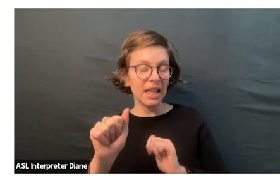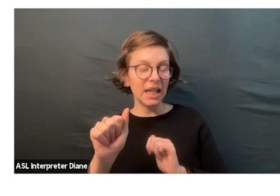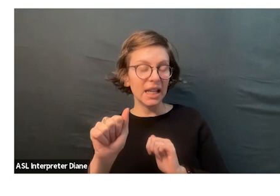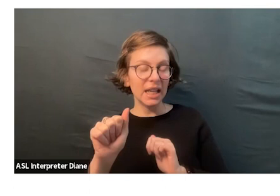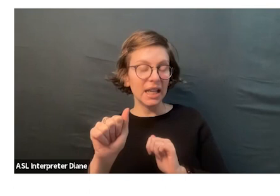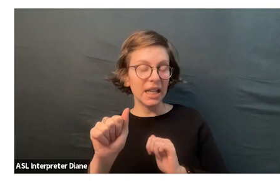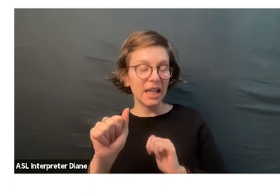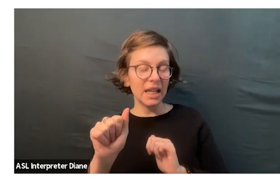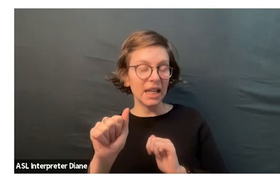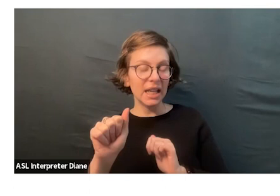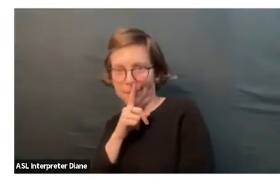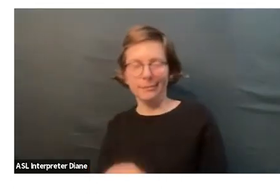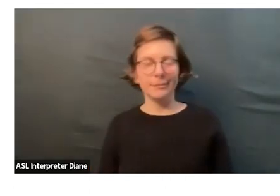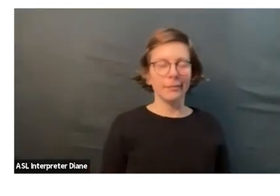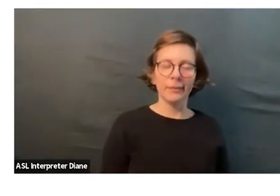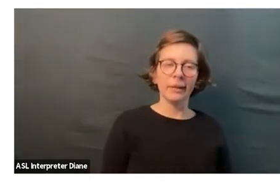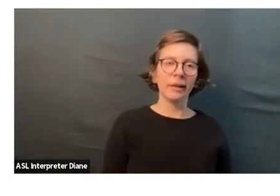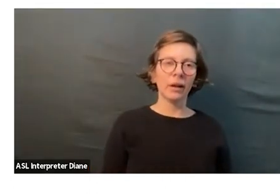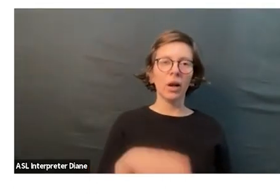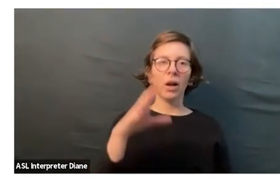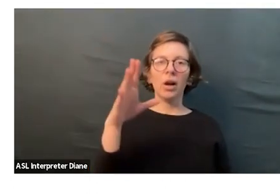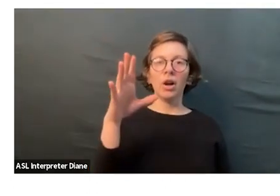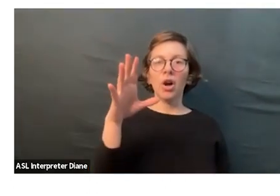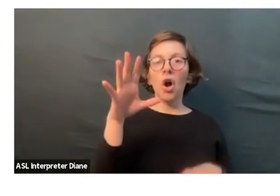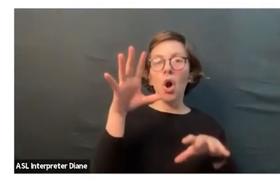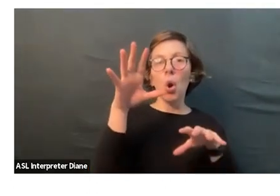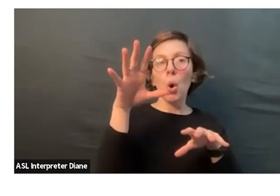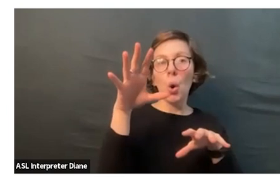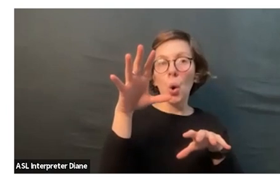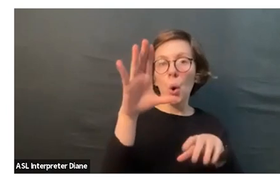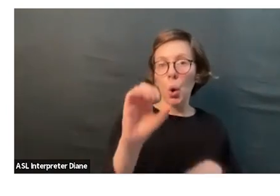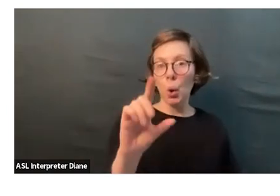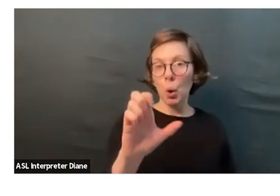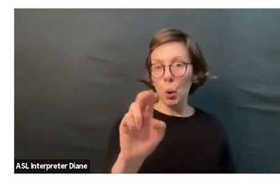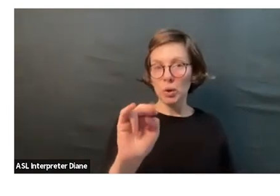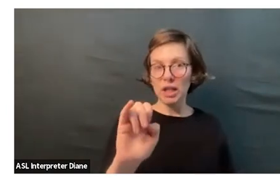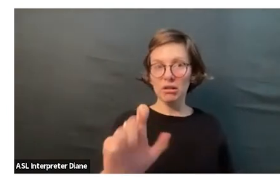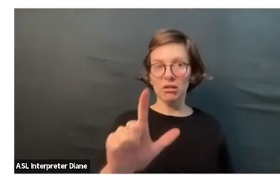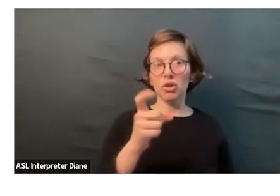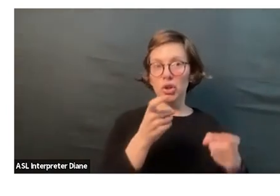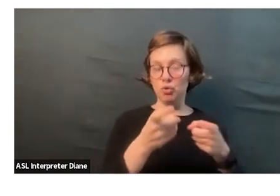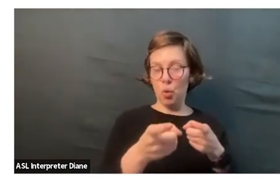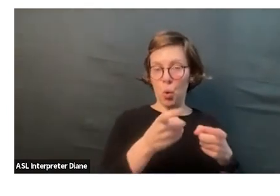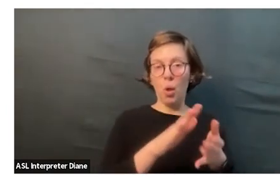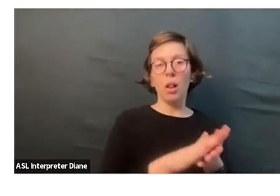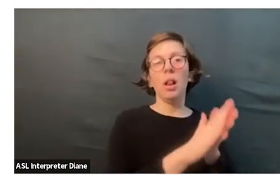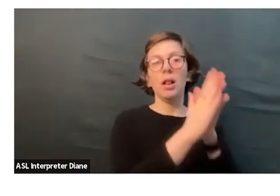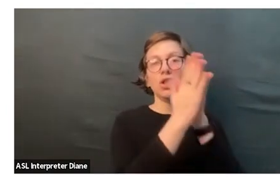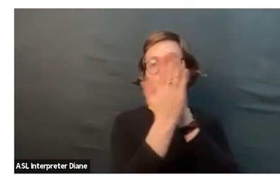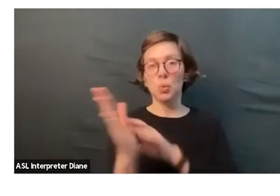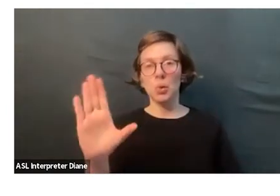early 20th century. And in its place, the Saudi Aramco oil